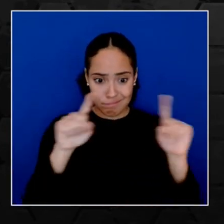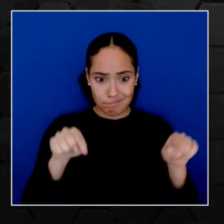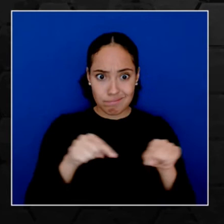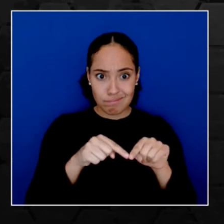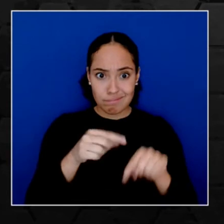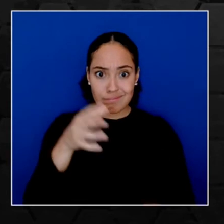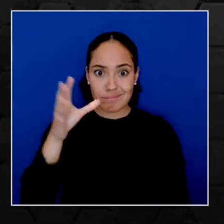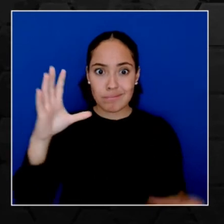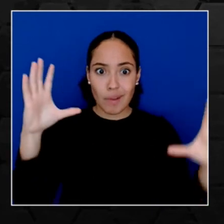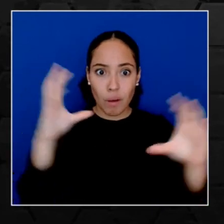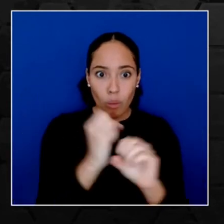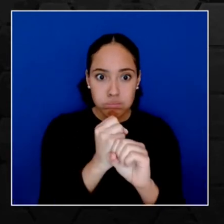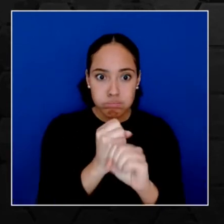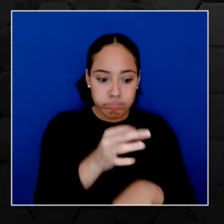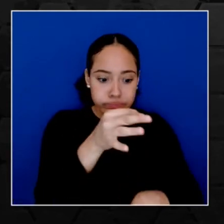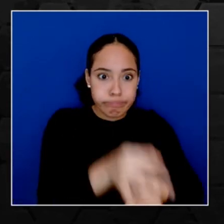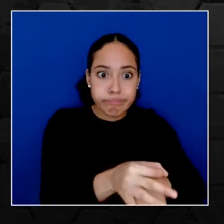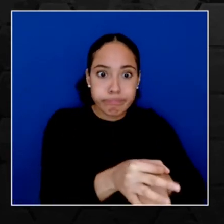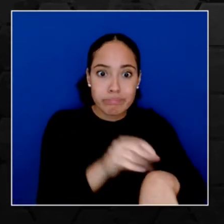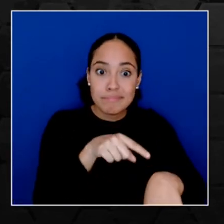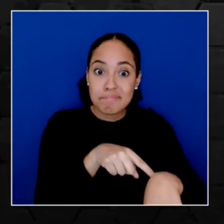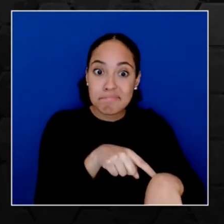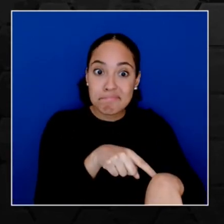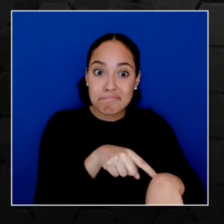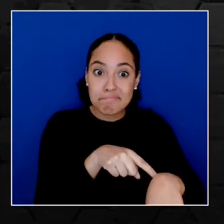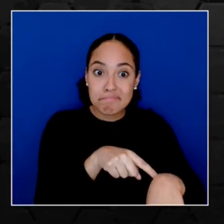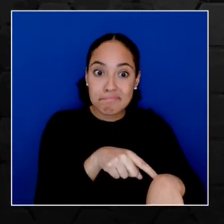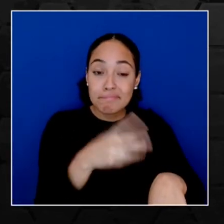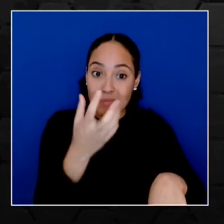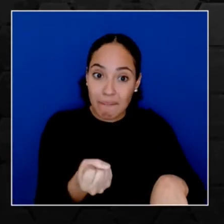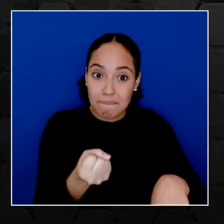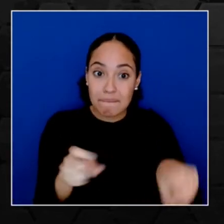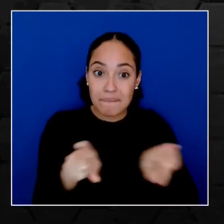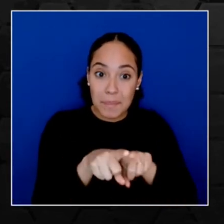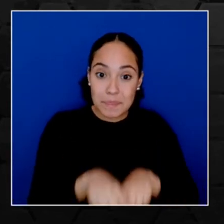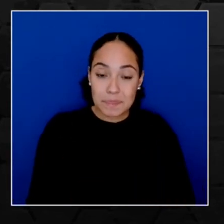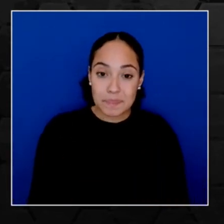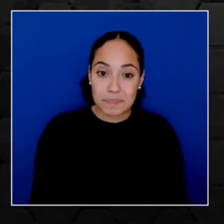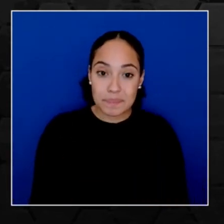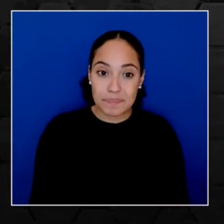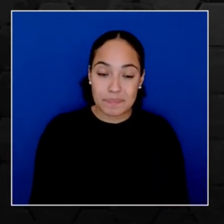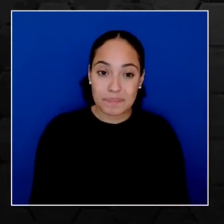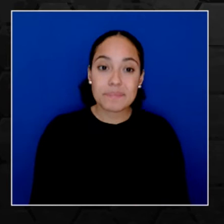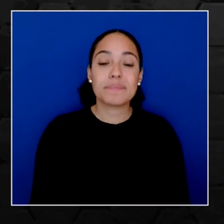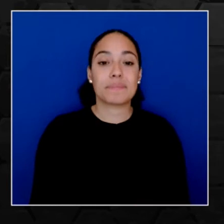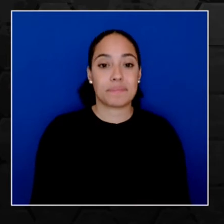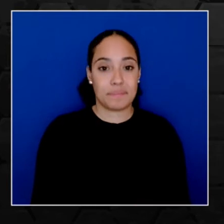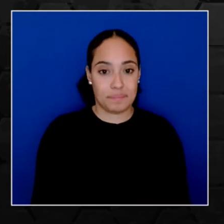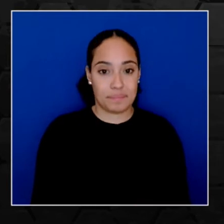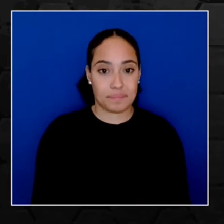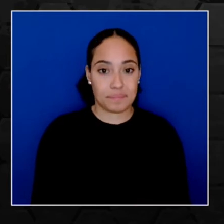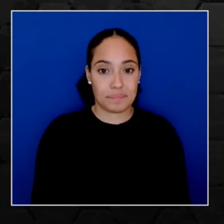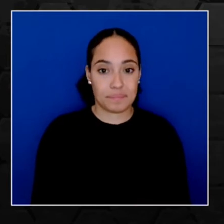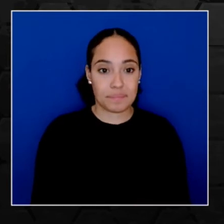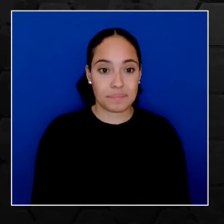today. So as I said earlier, this was nothing to do with coding per se. It was just an